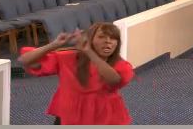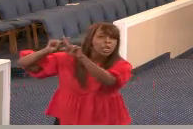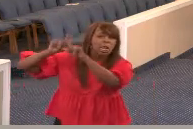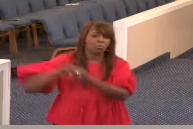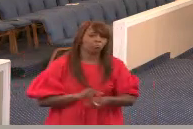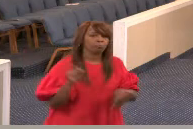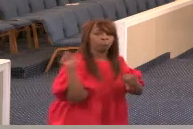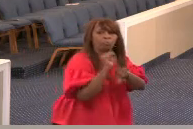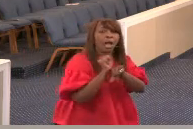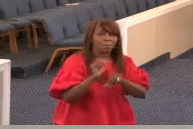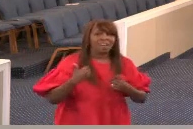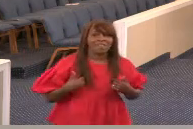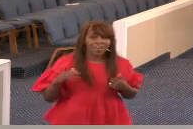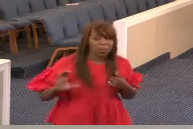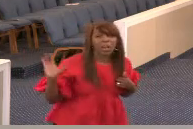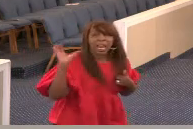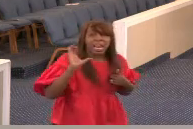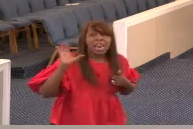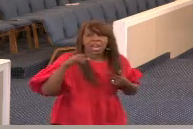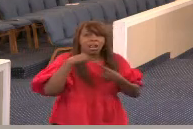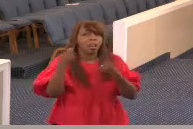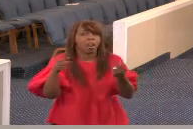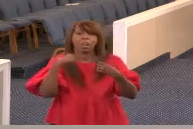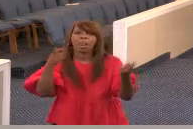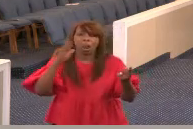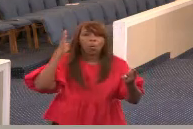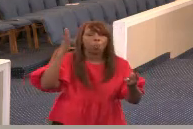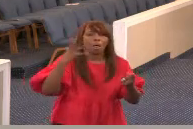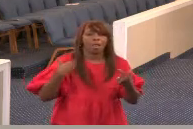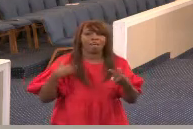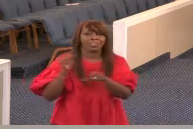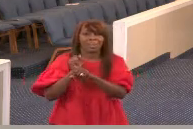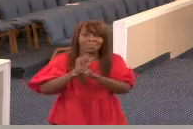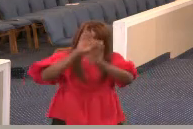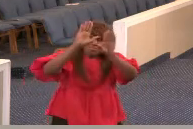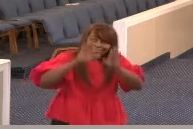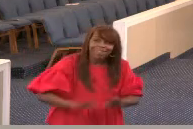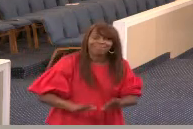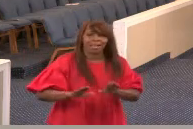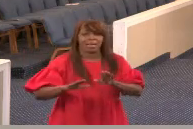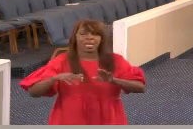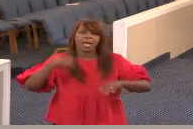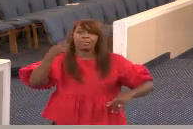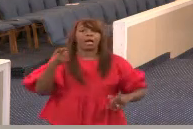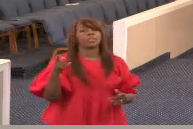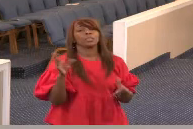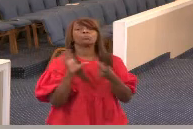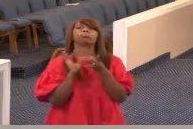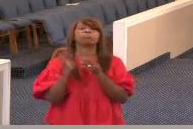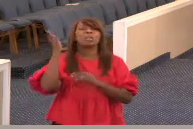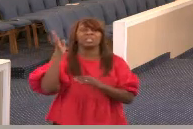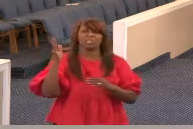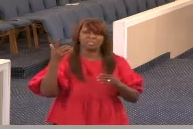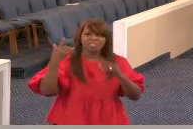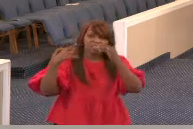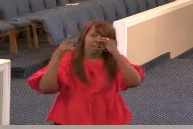job. Kept shouting that Sunday after Sunday after Sunday. Finally, the pastor asked him,